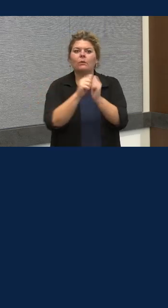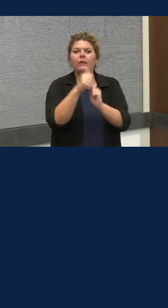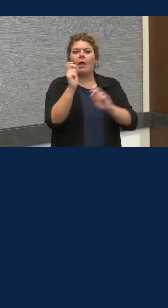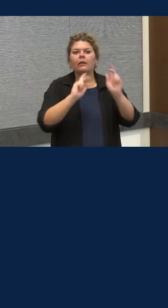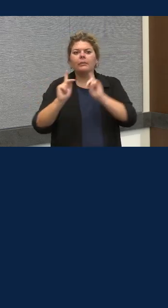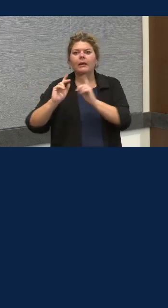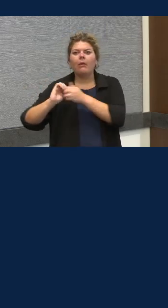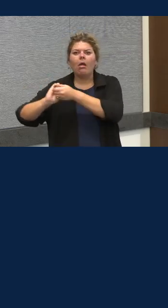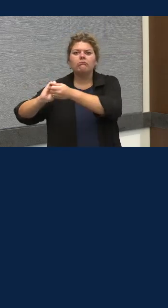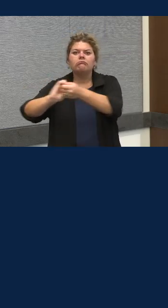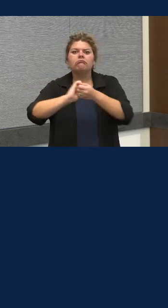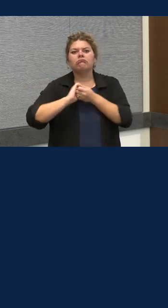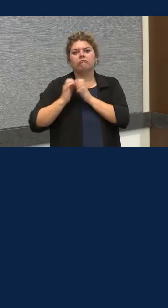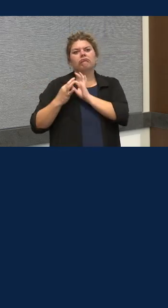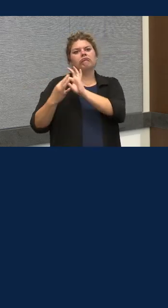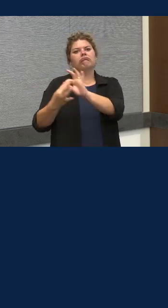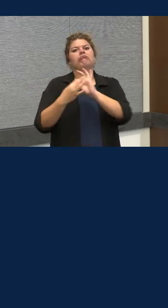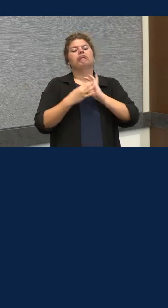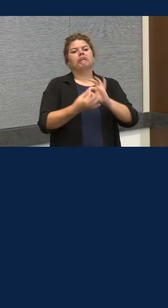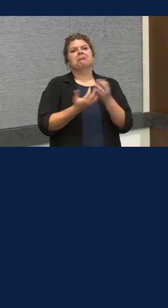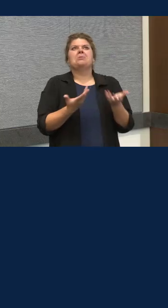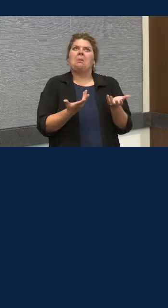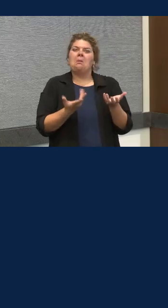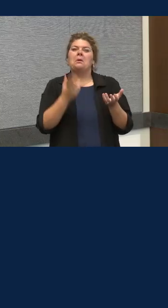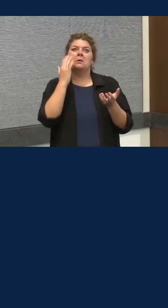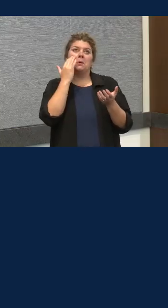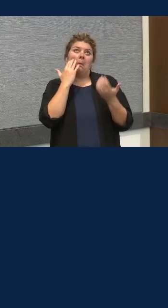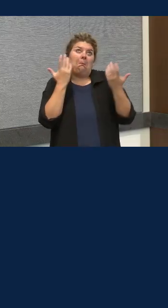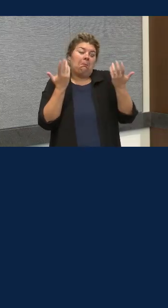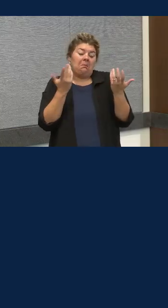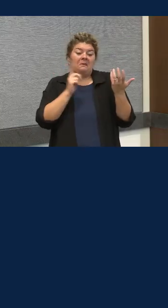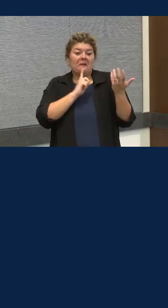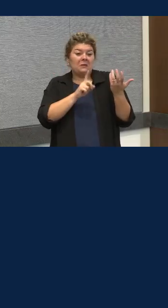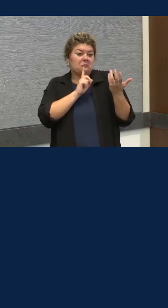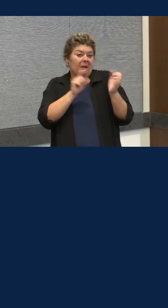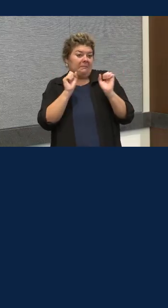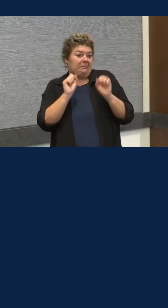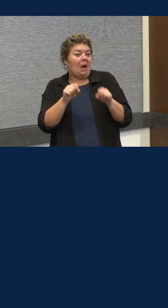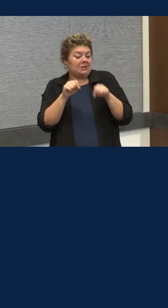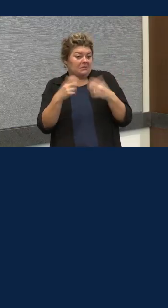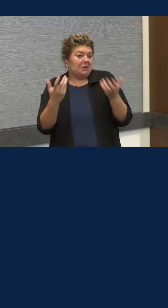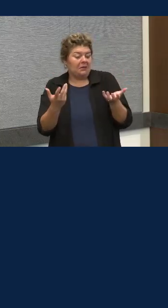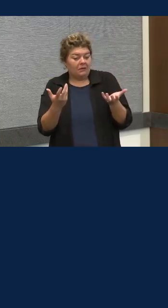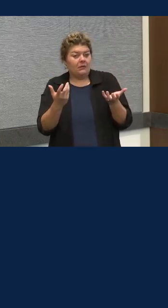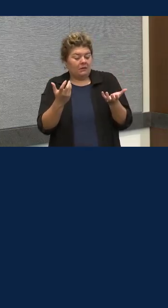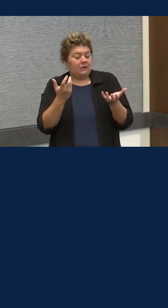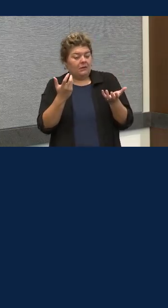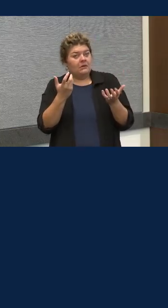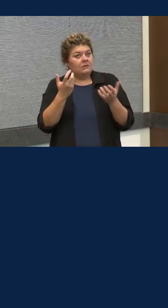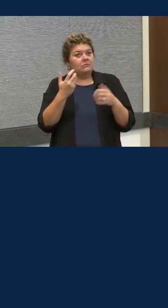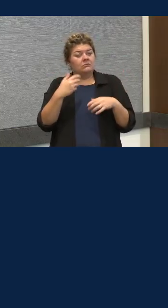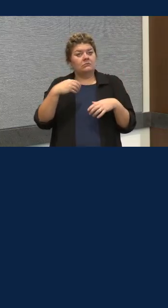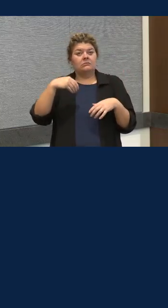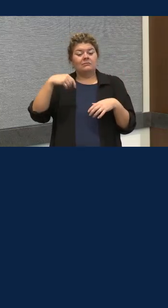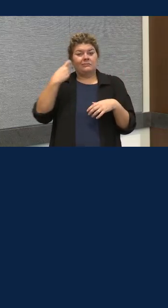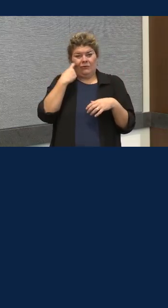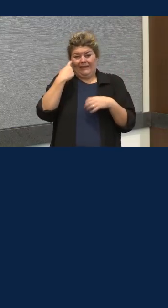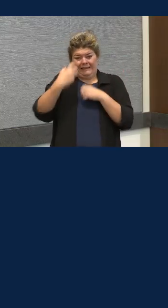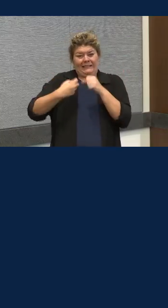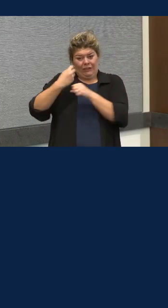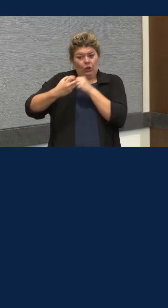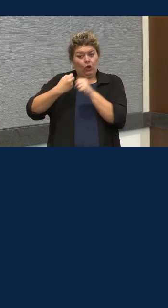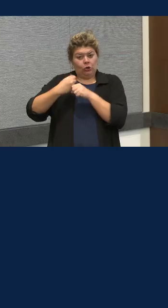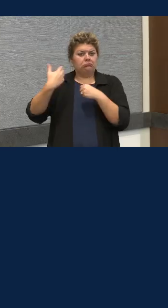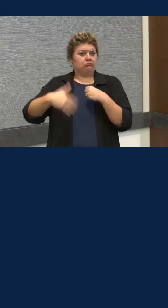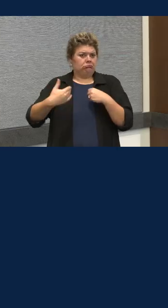people, and that's really possible, that especially in these years,